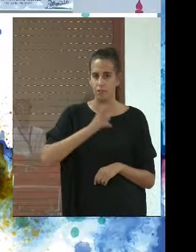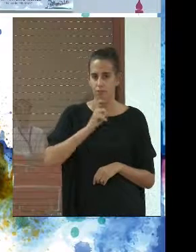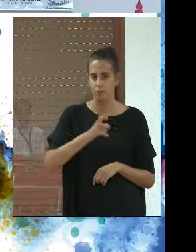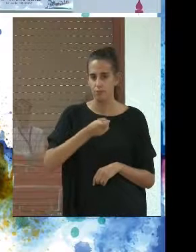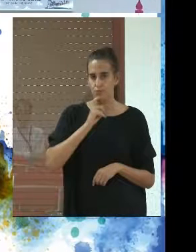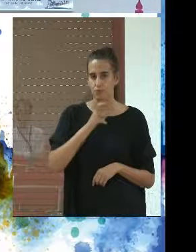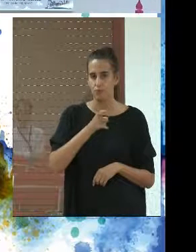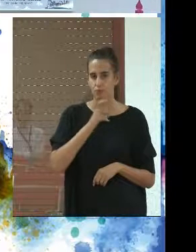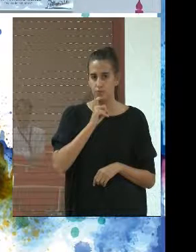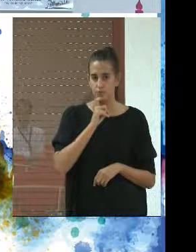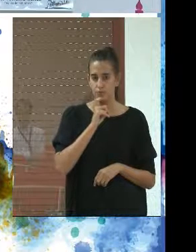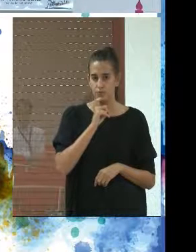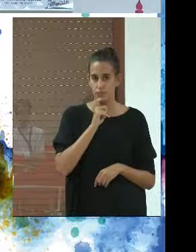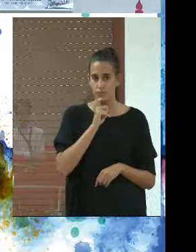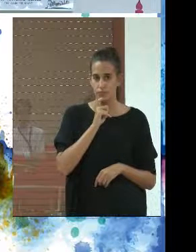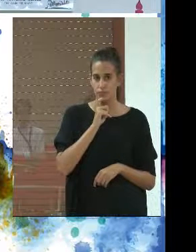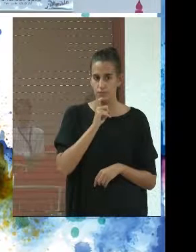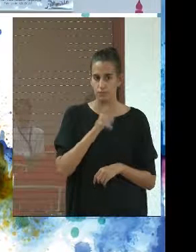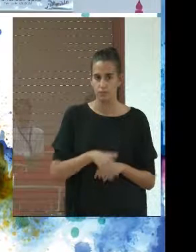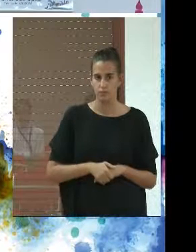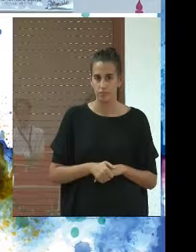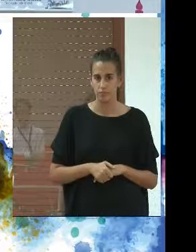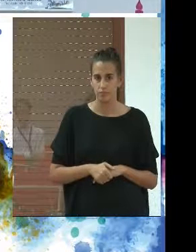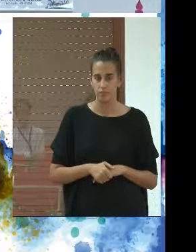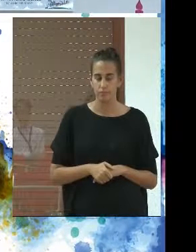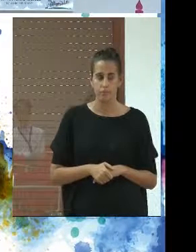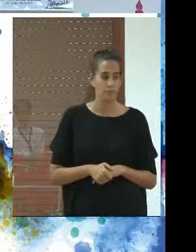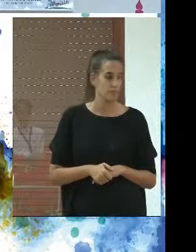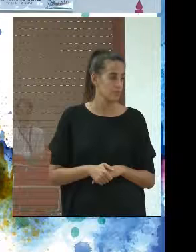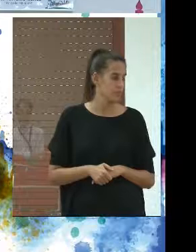it's not less difficult to explain